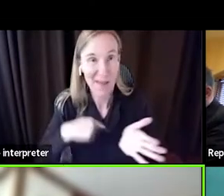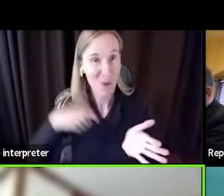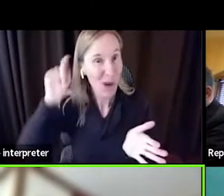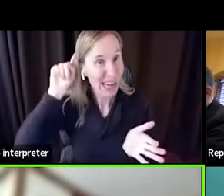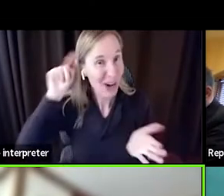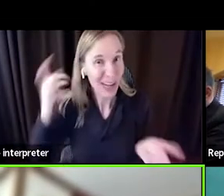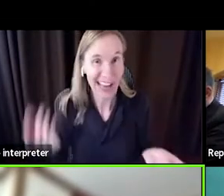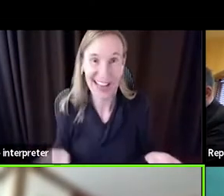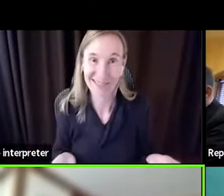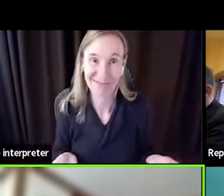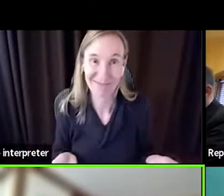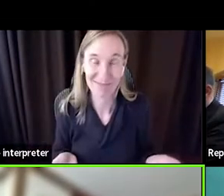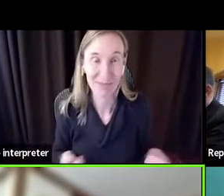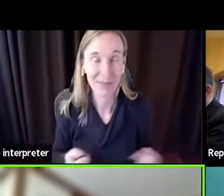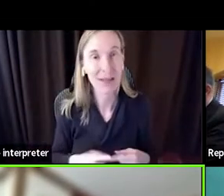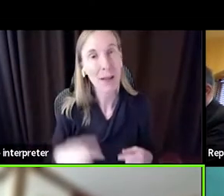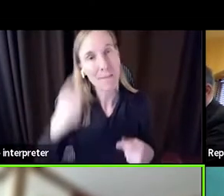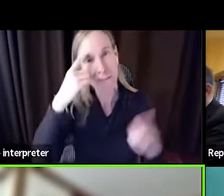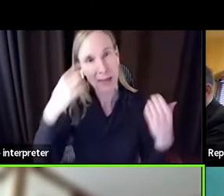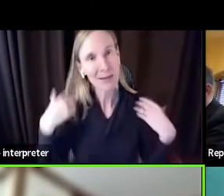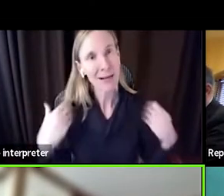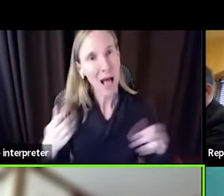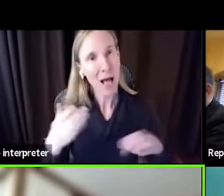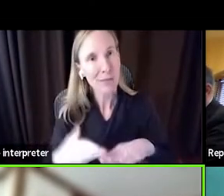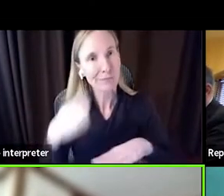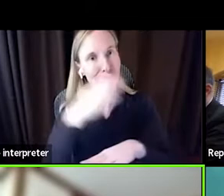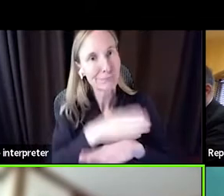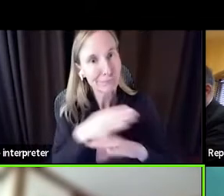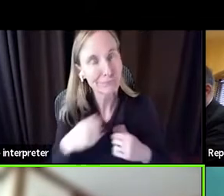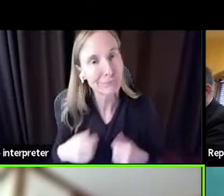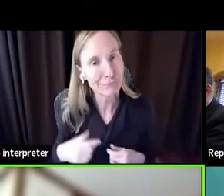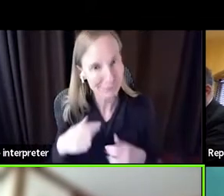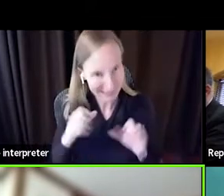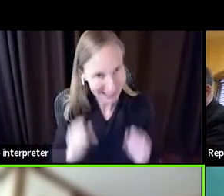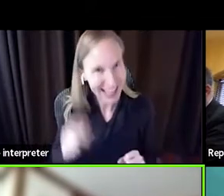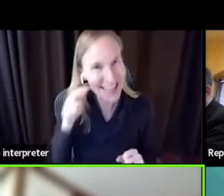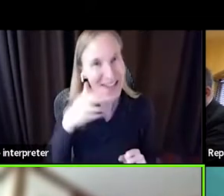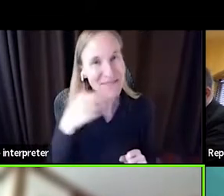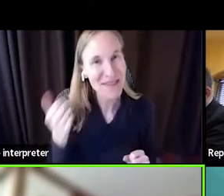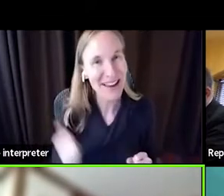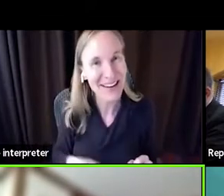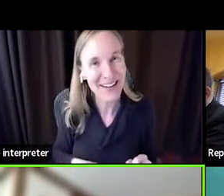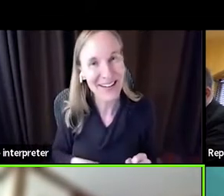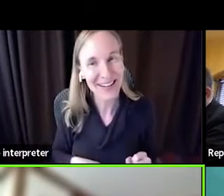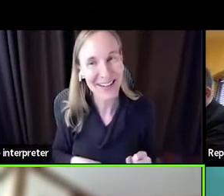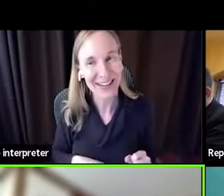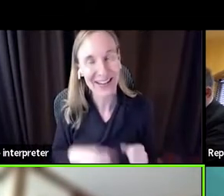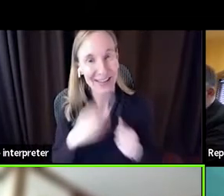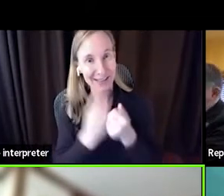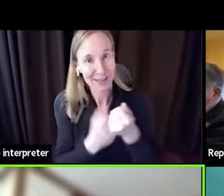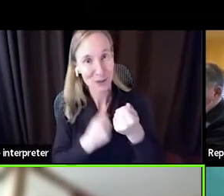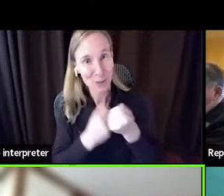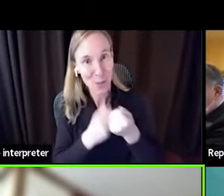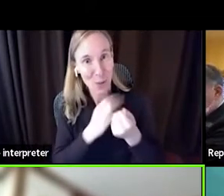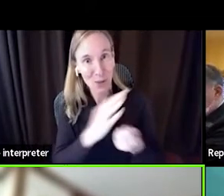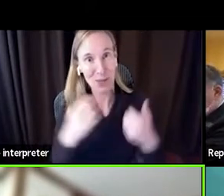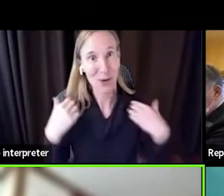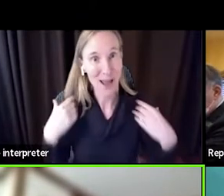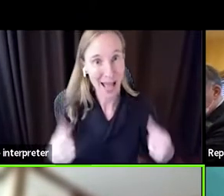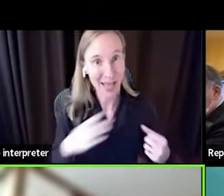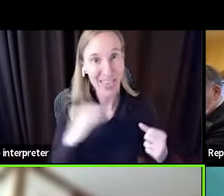specifically improved mental well-being, and additional in support of health and economic equity.